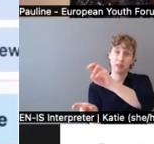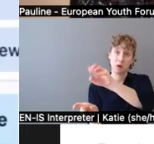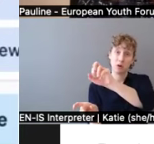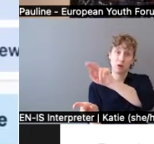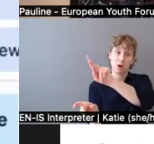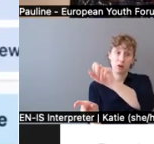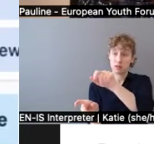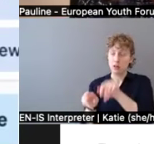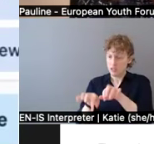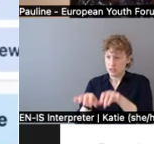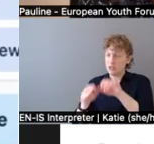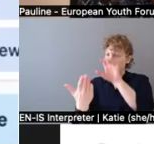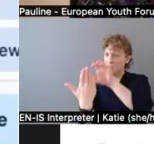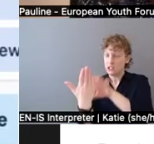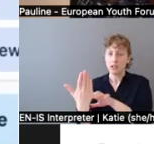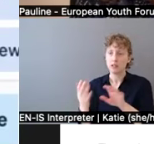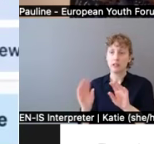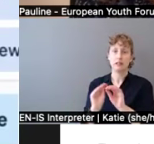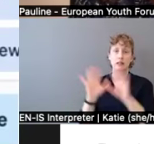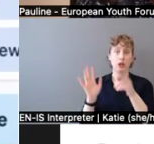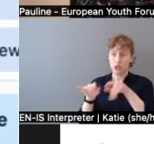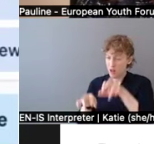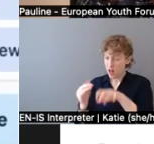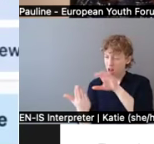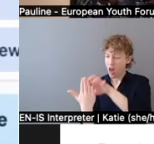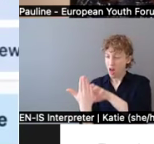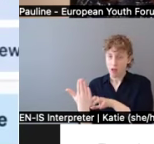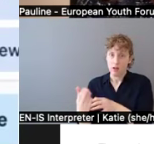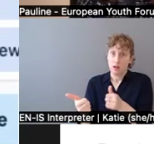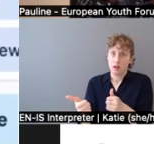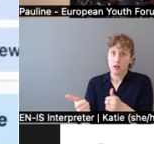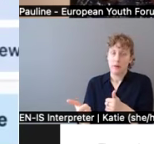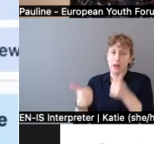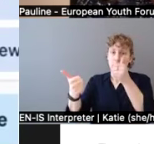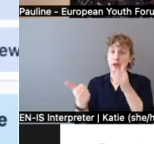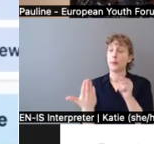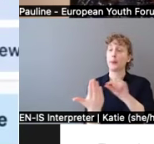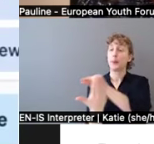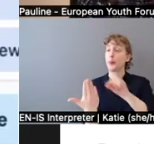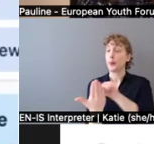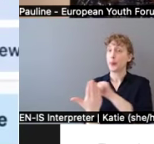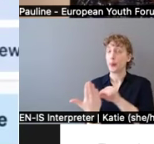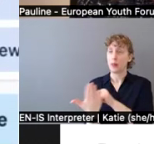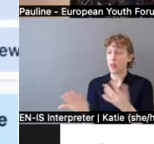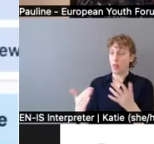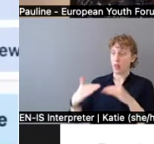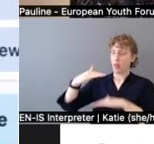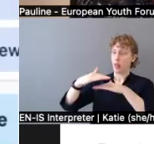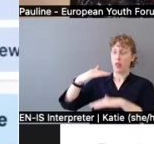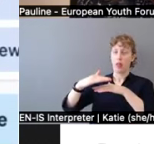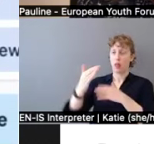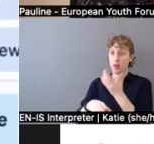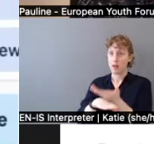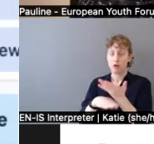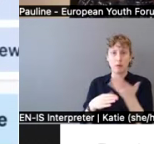us. It's better to use it too much than not enough to make sure that your budget is clear. So then you can go ahead and continue